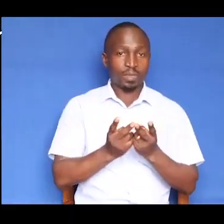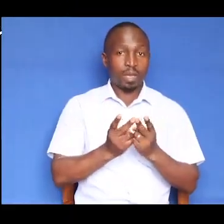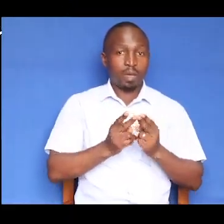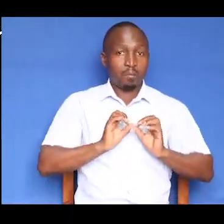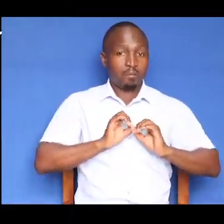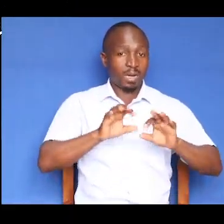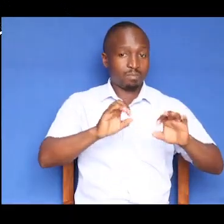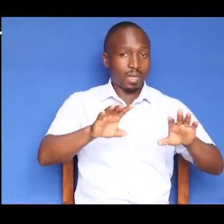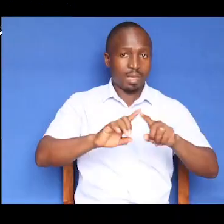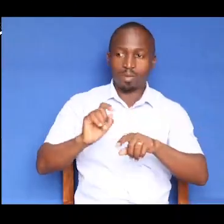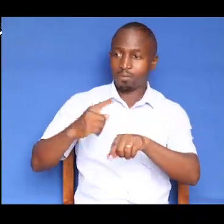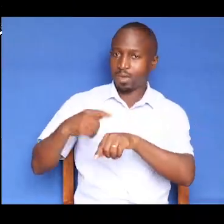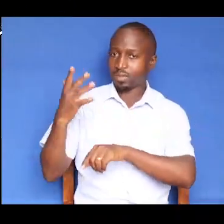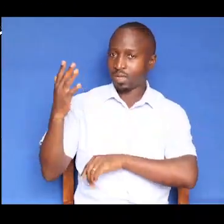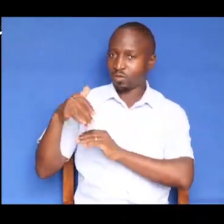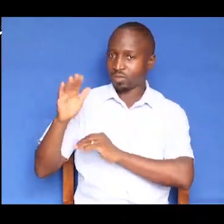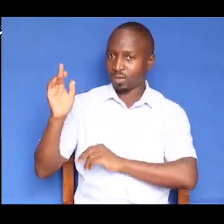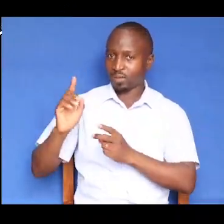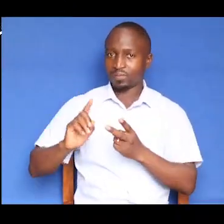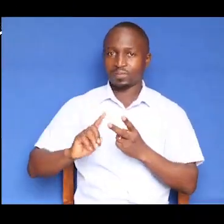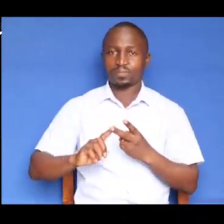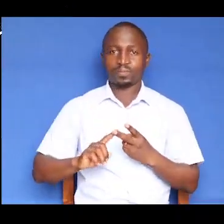multiplier, which is 5 times, because